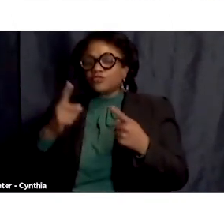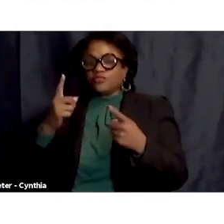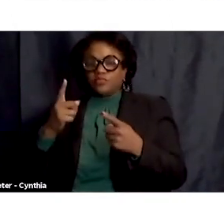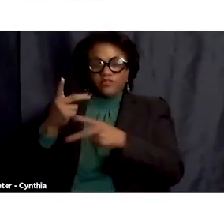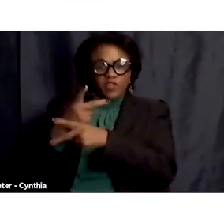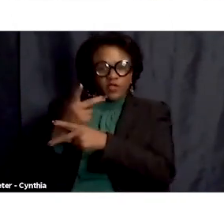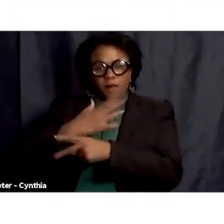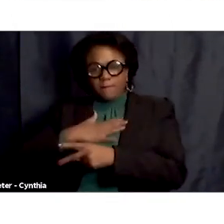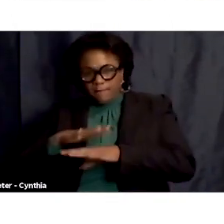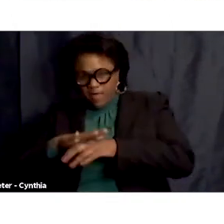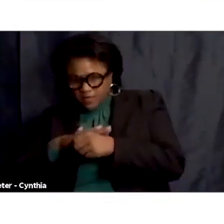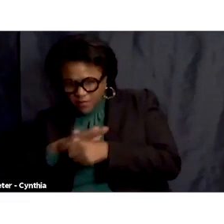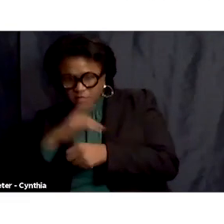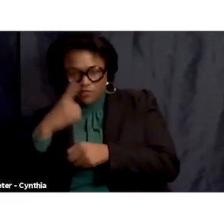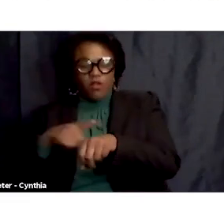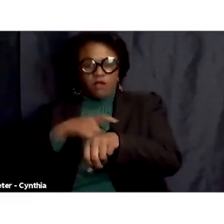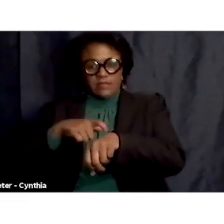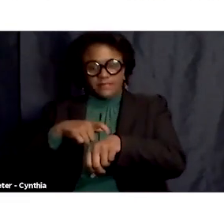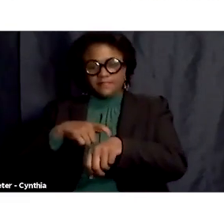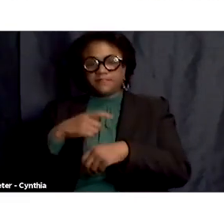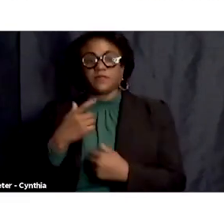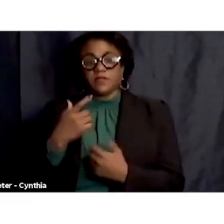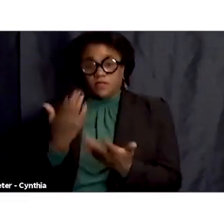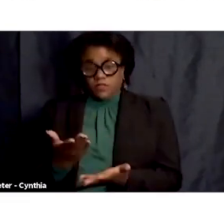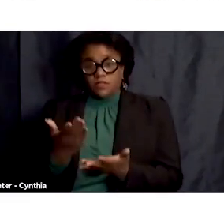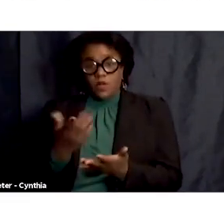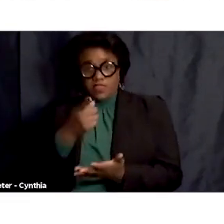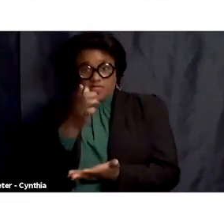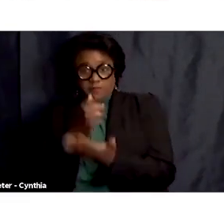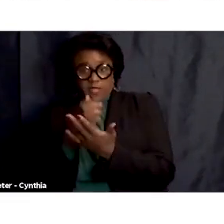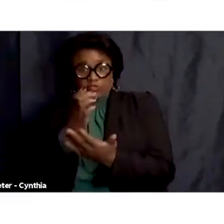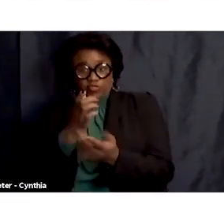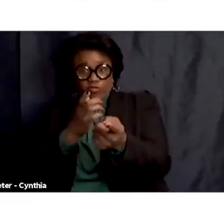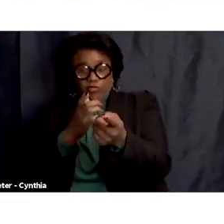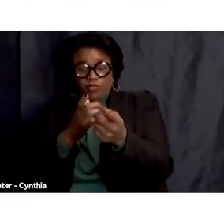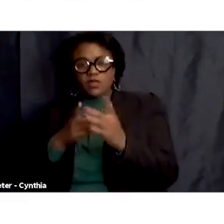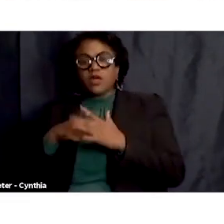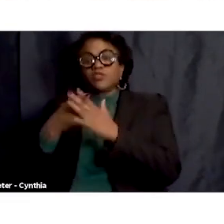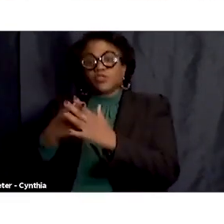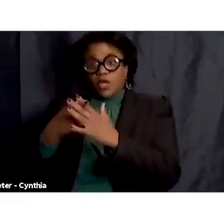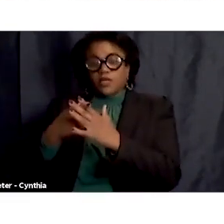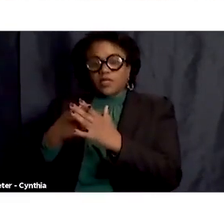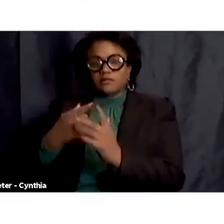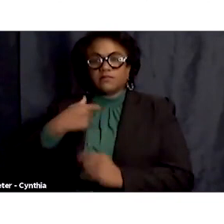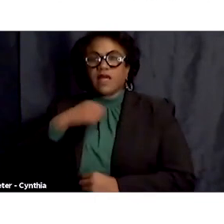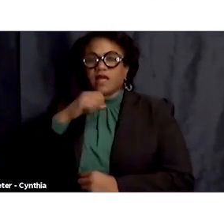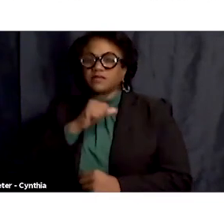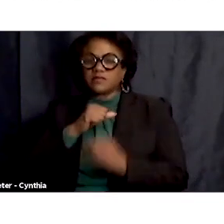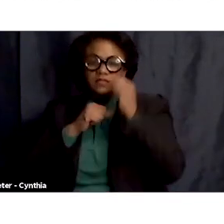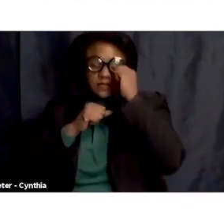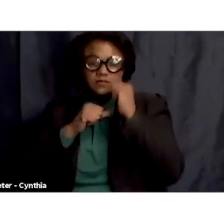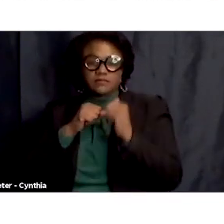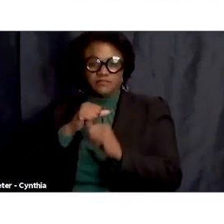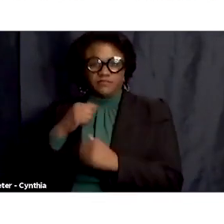own space for a very long time. So this picture here started when I was in